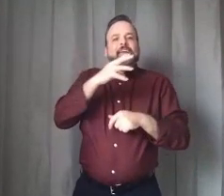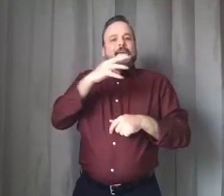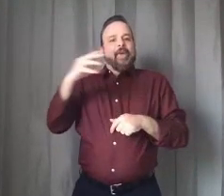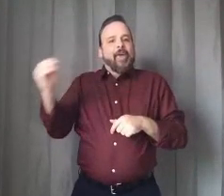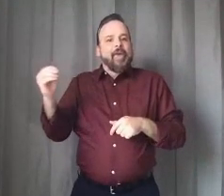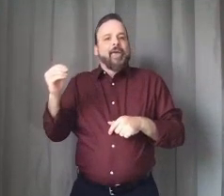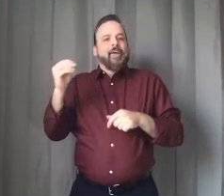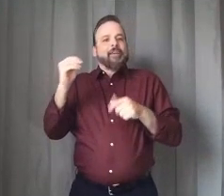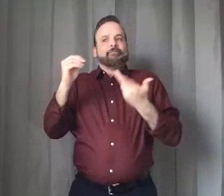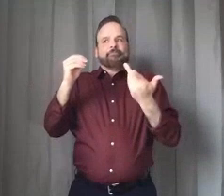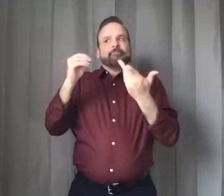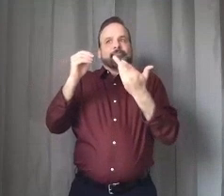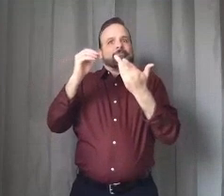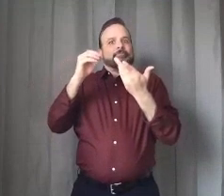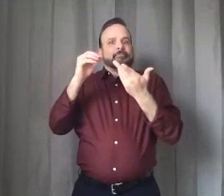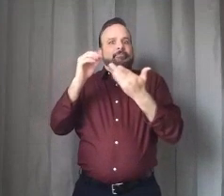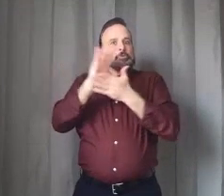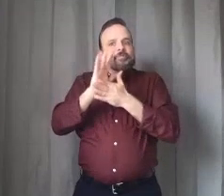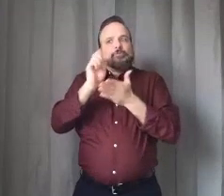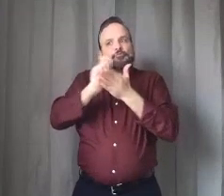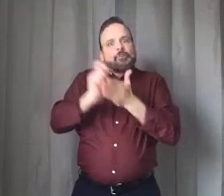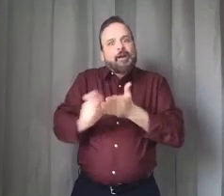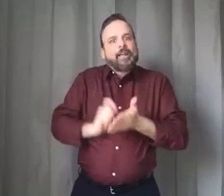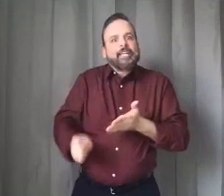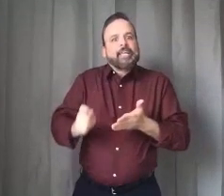giant dream. I fell into it.